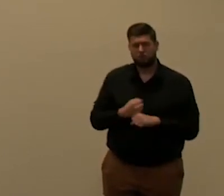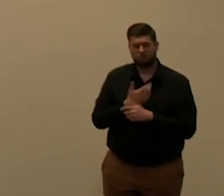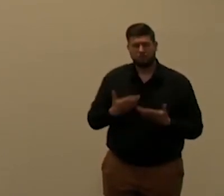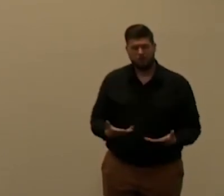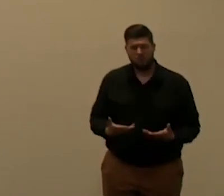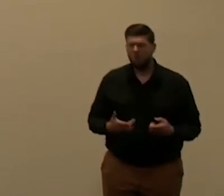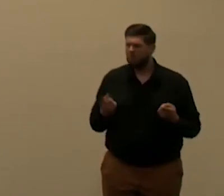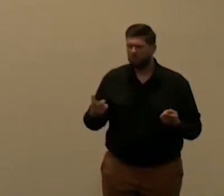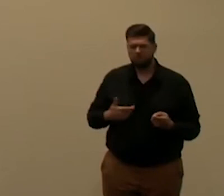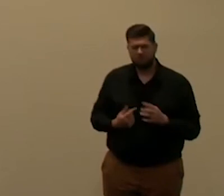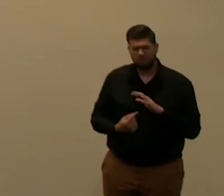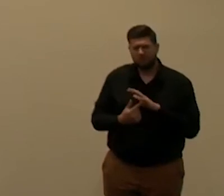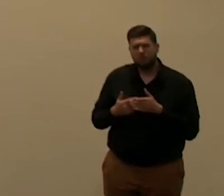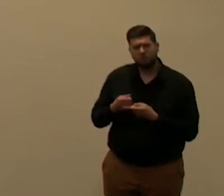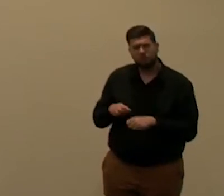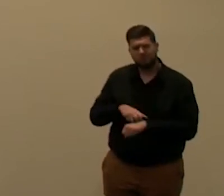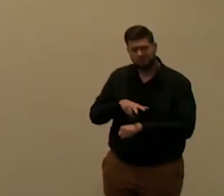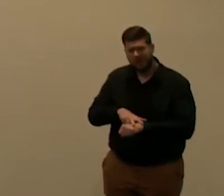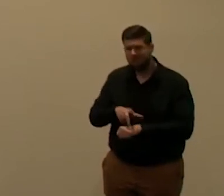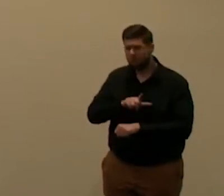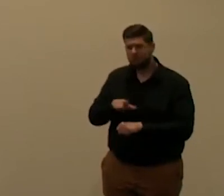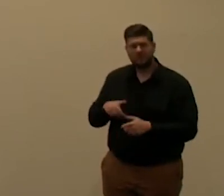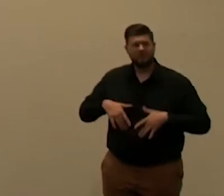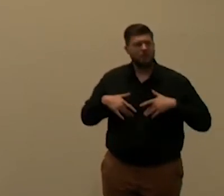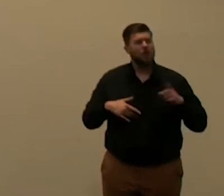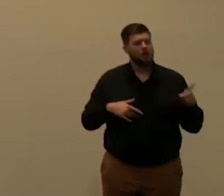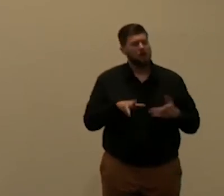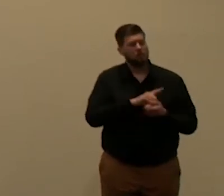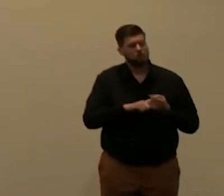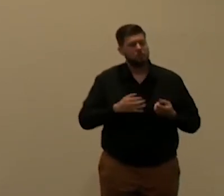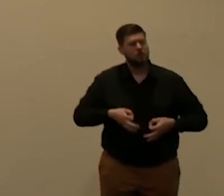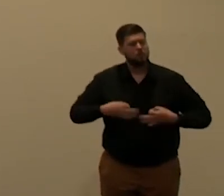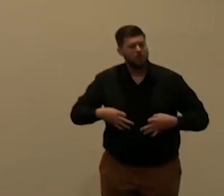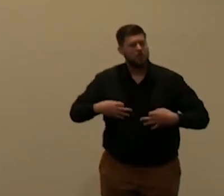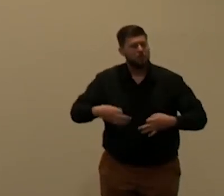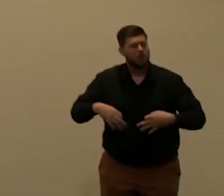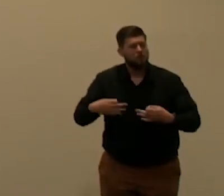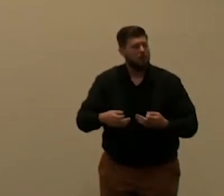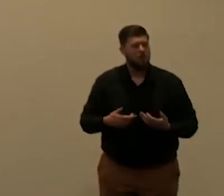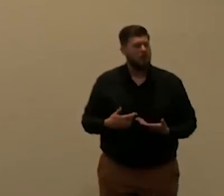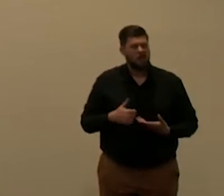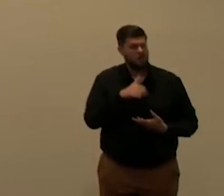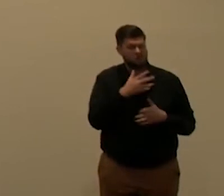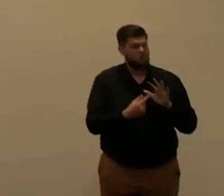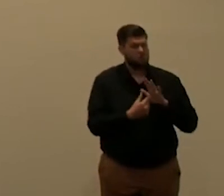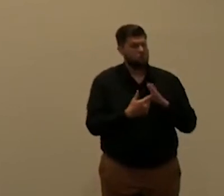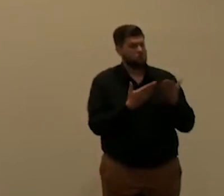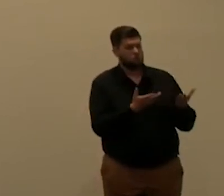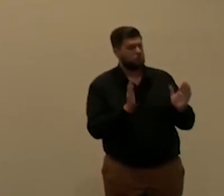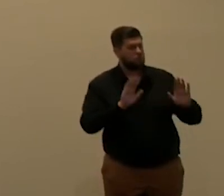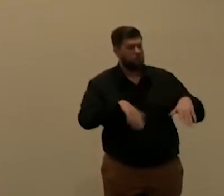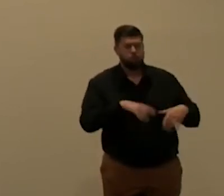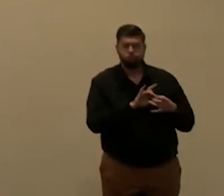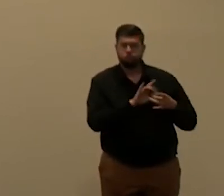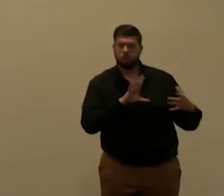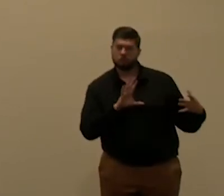for your employees, because if they always get moved back, then that might lead to disengagement